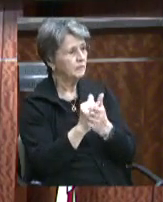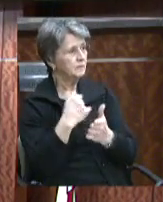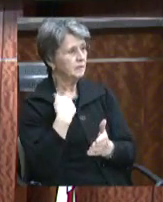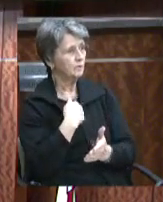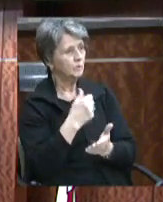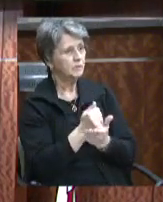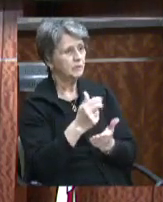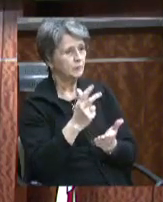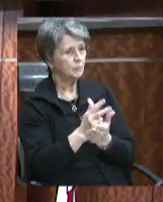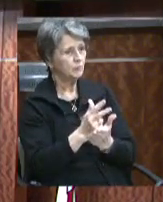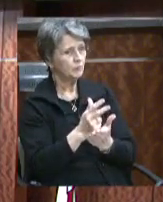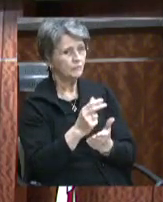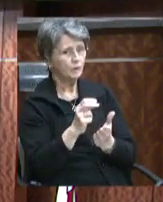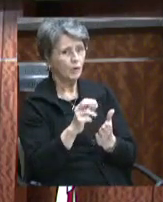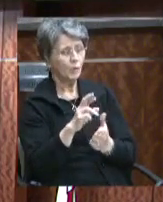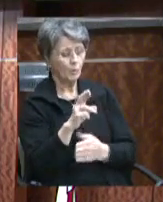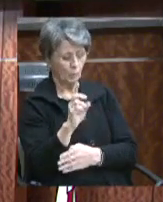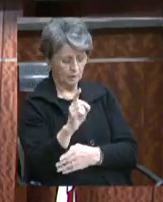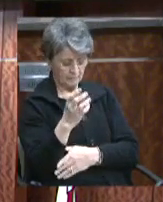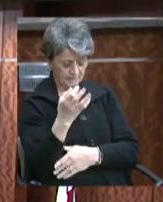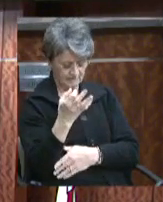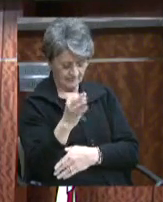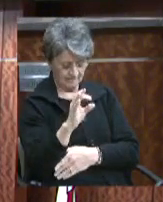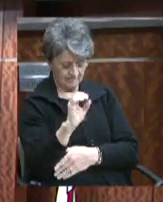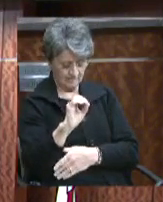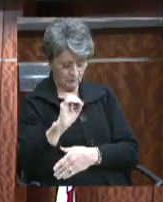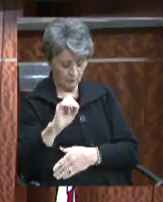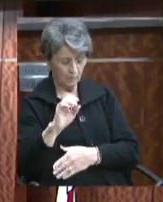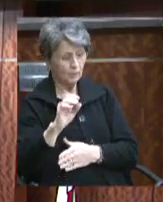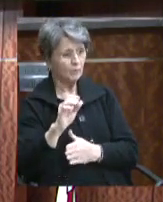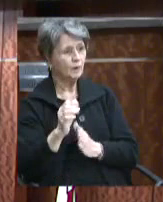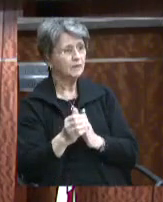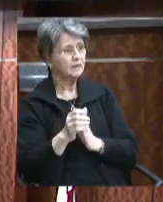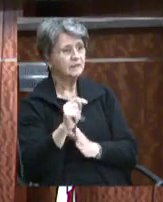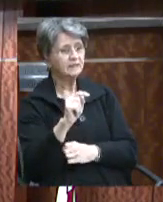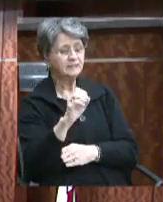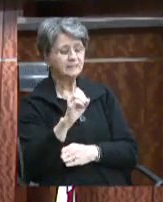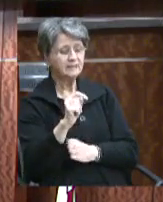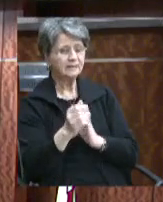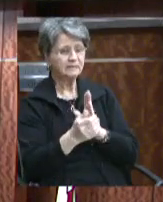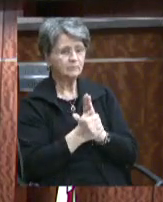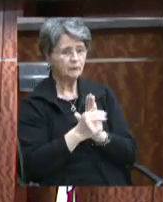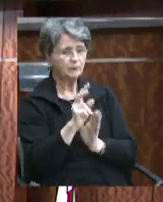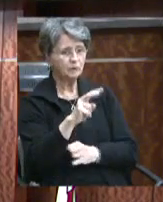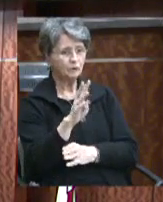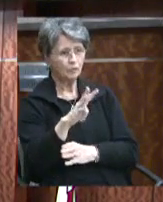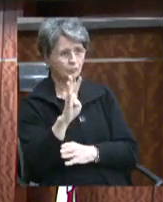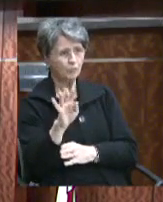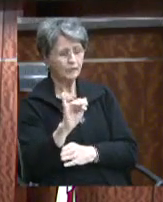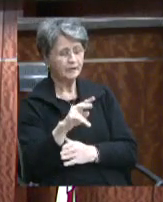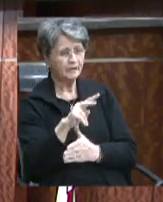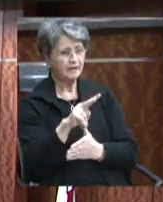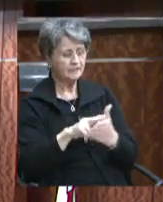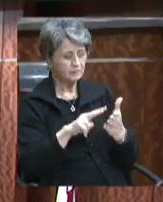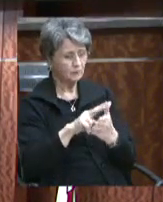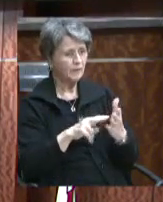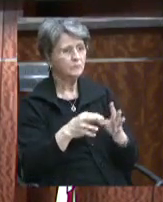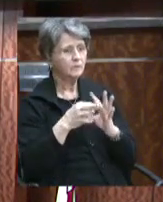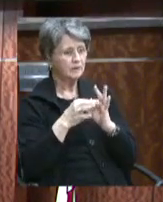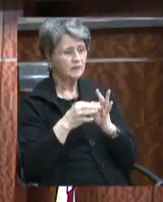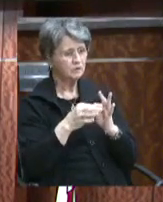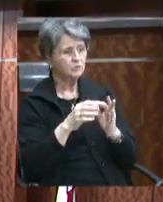number 1900, text amendment number 244, as read into the record regarding the Laurel Unified Land Development